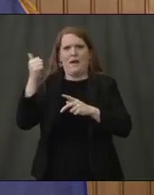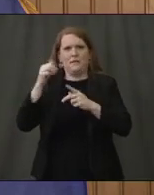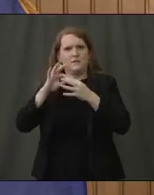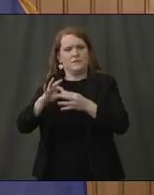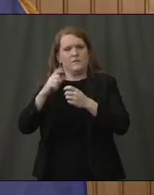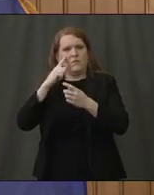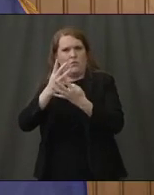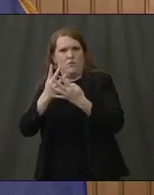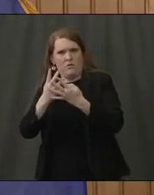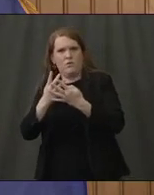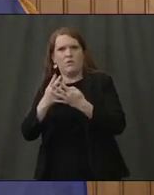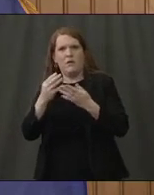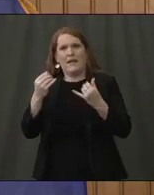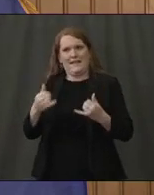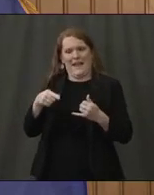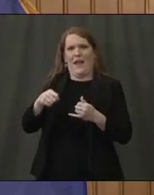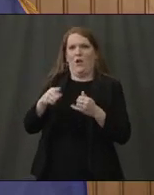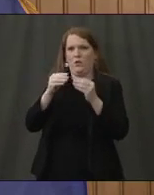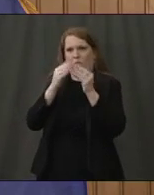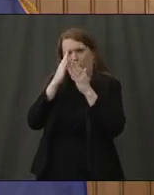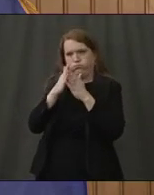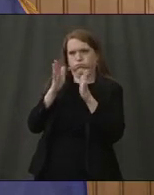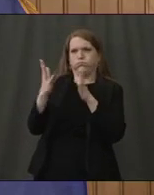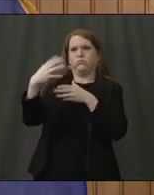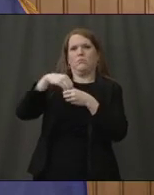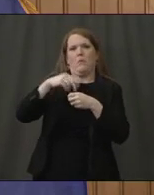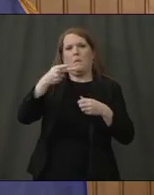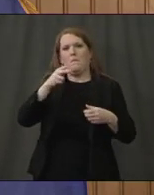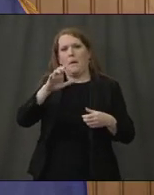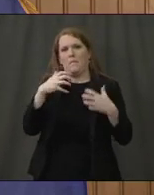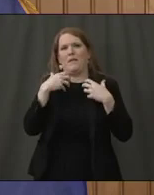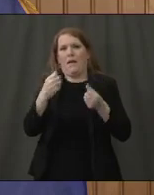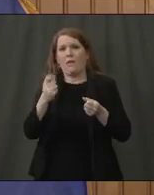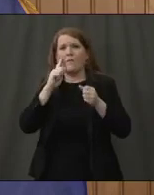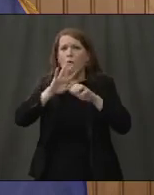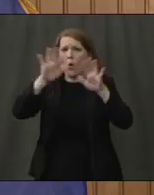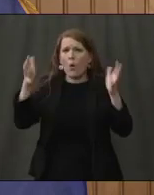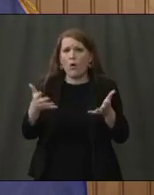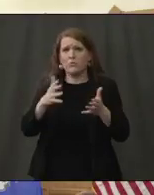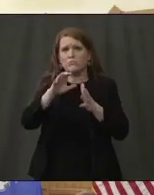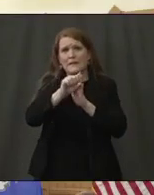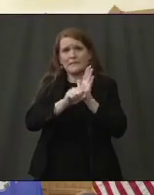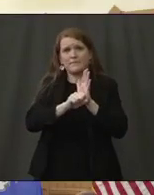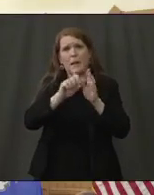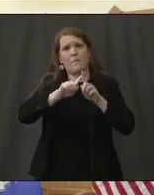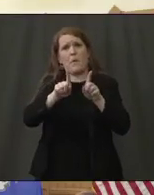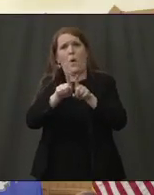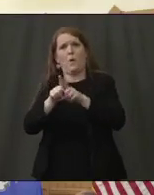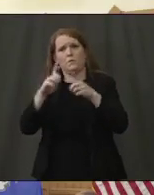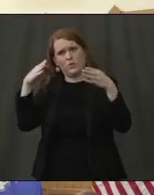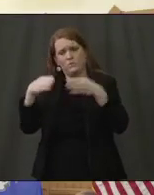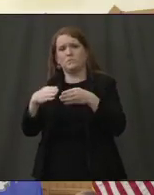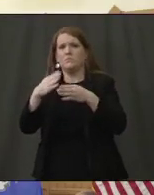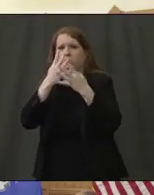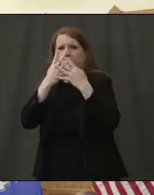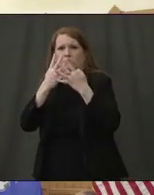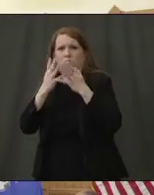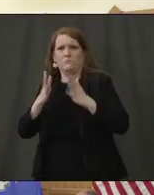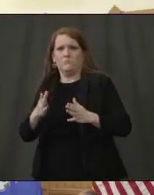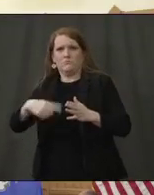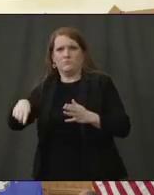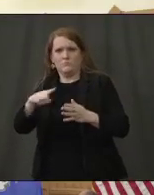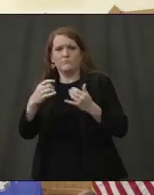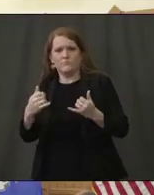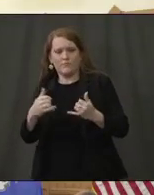public health for all of our people, including those in our correctional facilities. Roland? Thank you, Governor. Good morning, everyone. I'm Roland